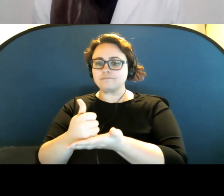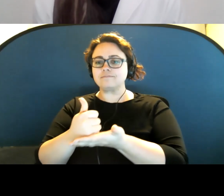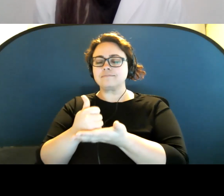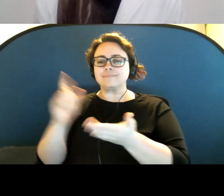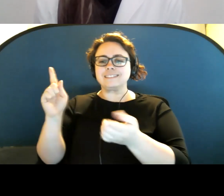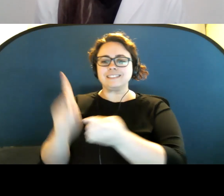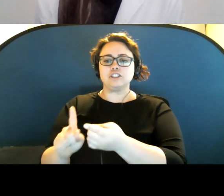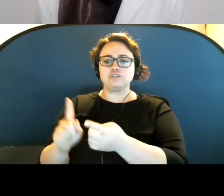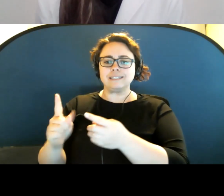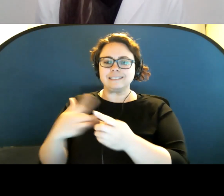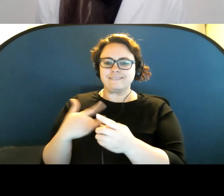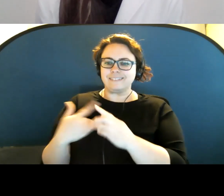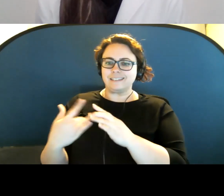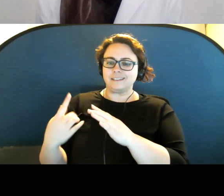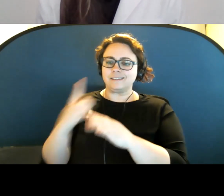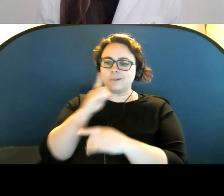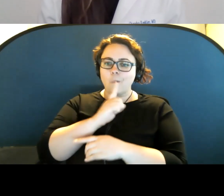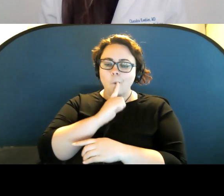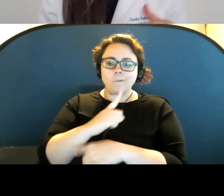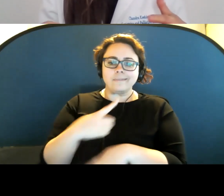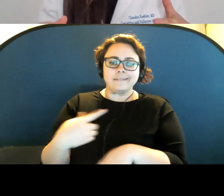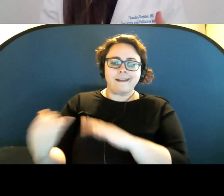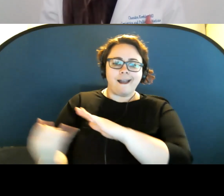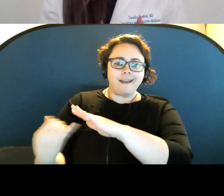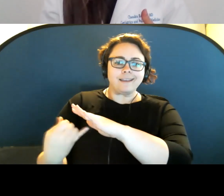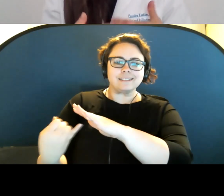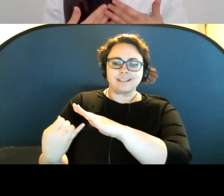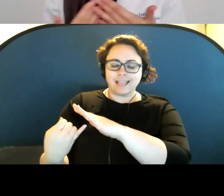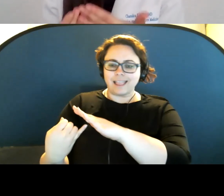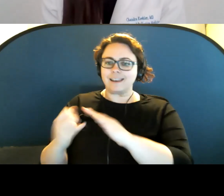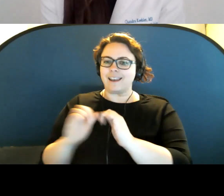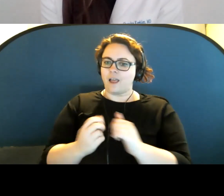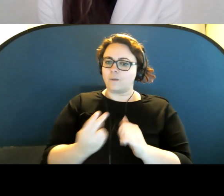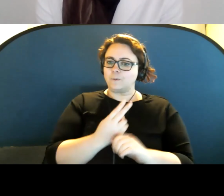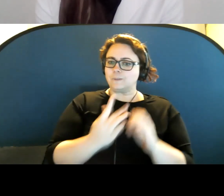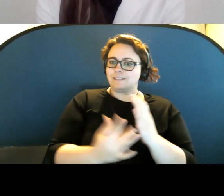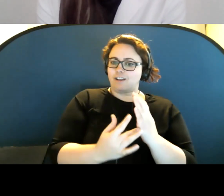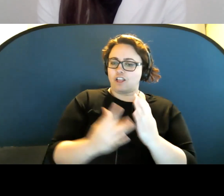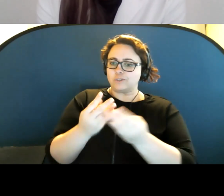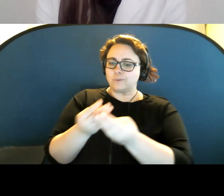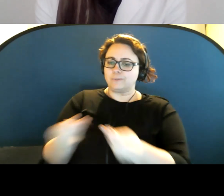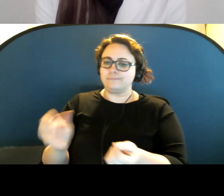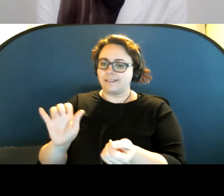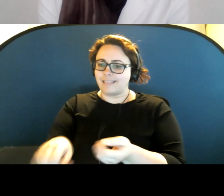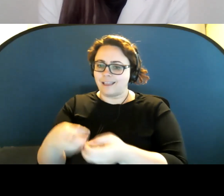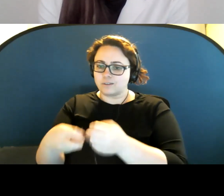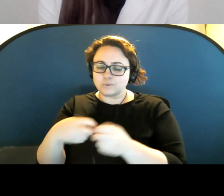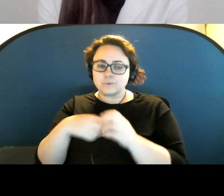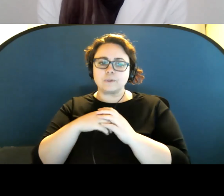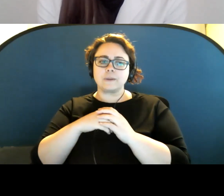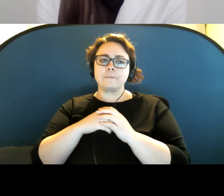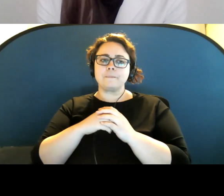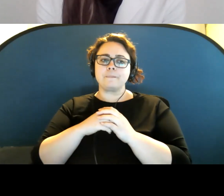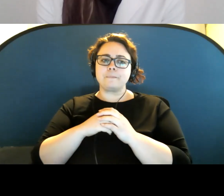isolation and the loneliness that our elders are feeling? And not only that, but kind of addressing these medium and